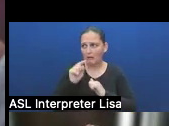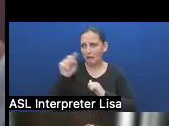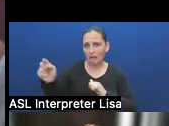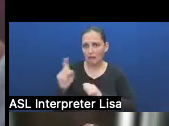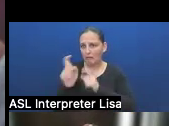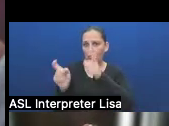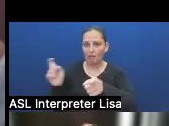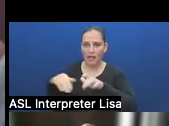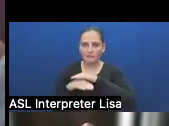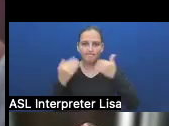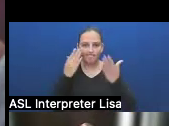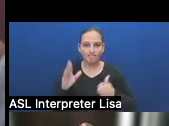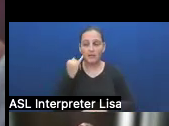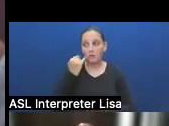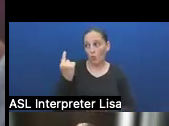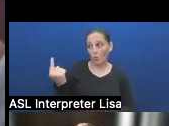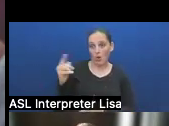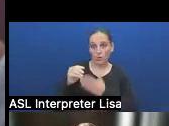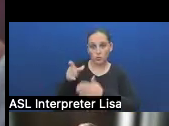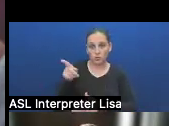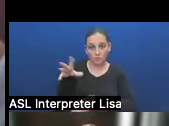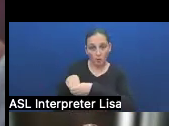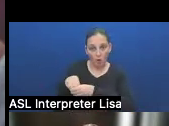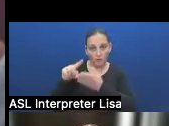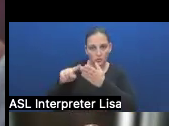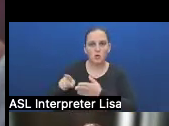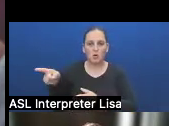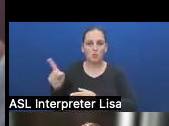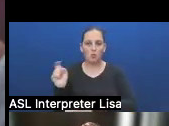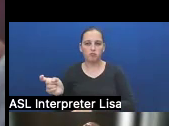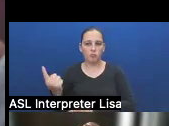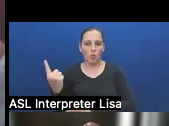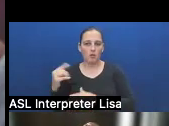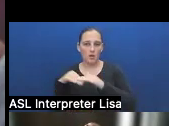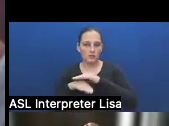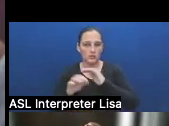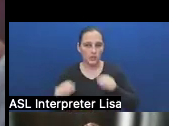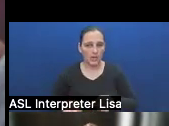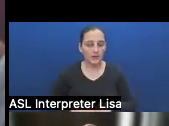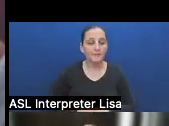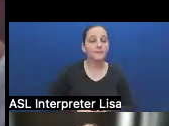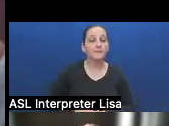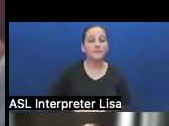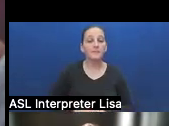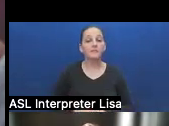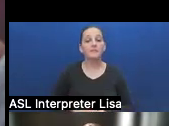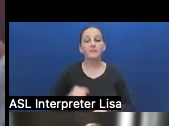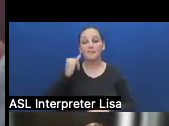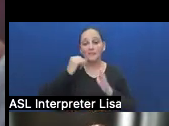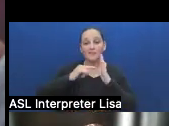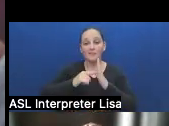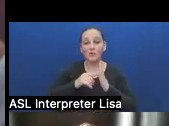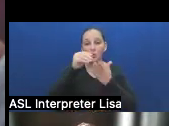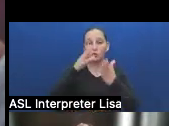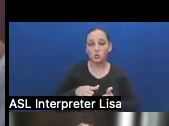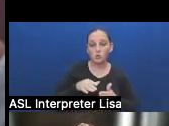for one student, an investigation, and more importantly, because I think this applies to a few people in the room, a student comes to disability services,